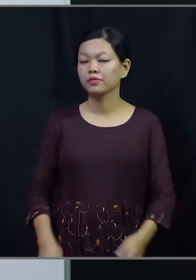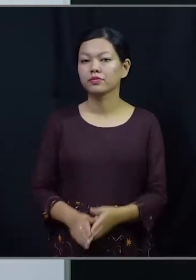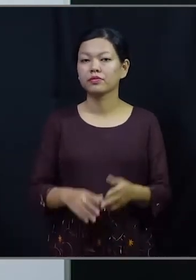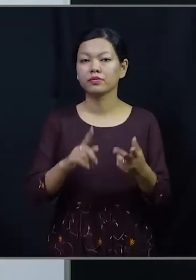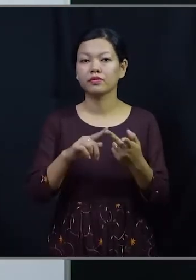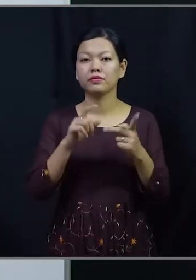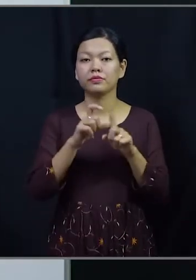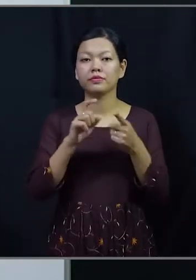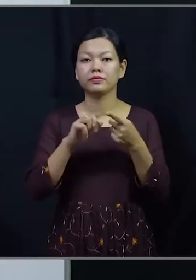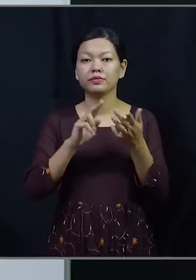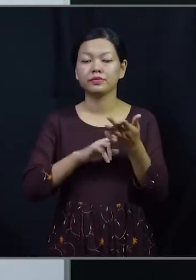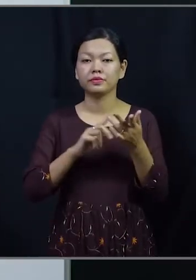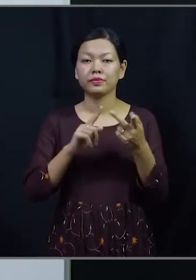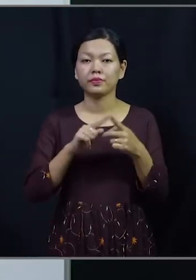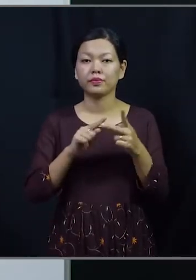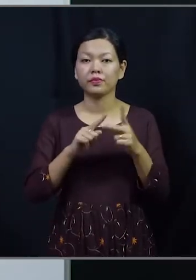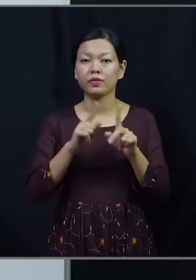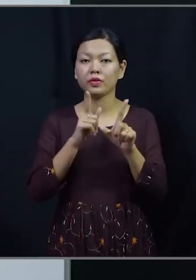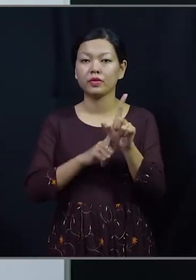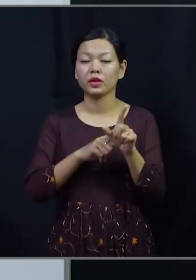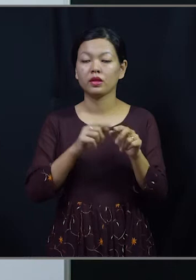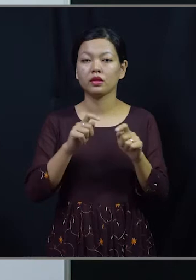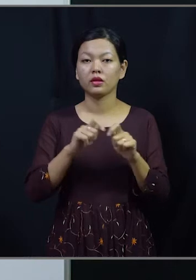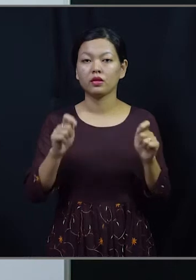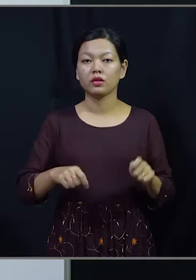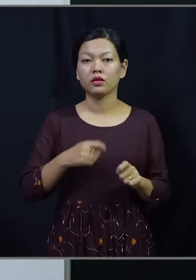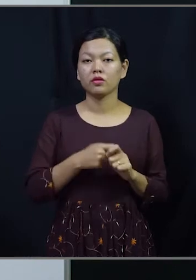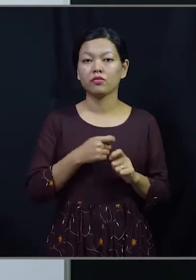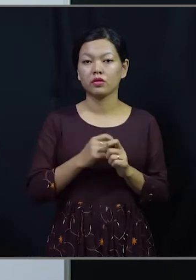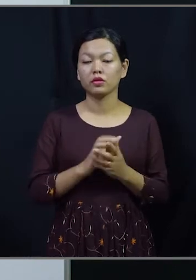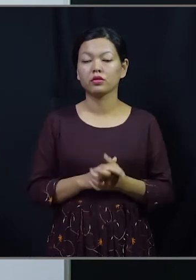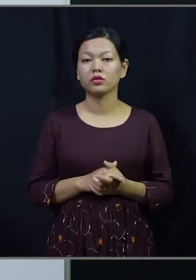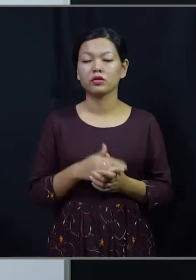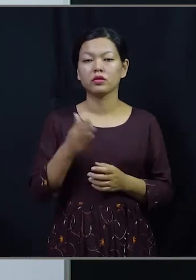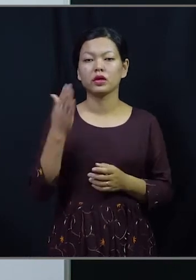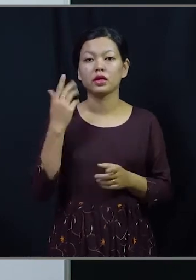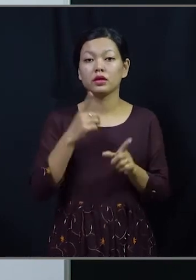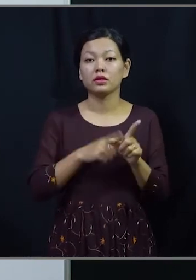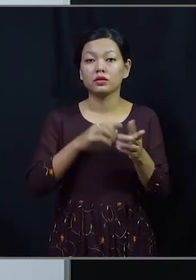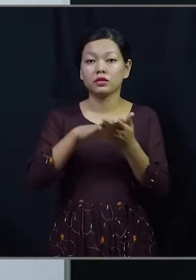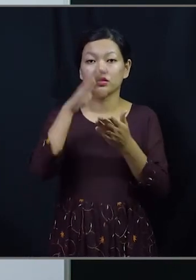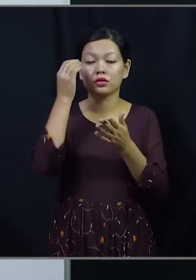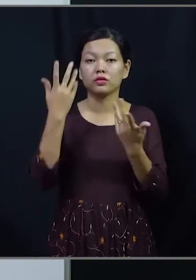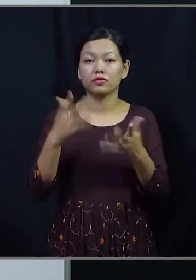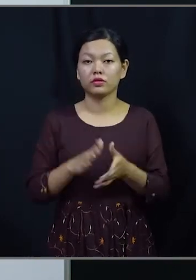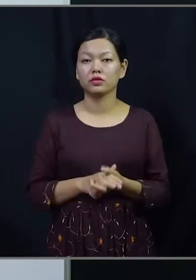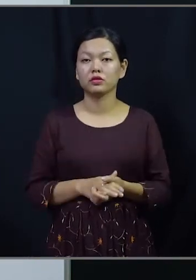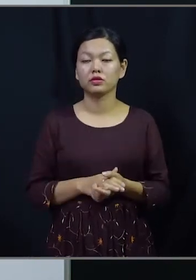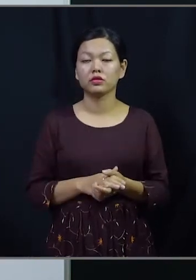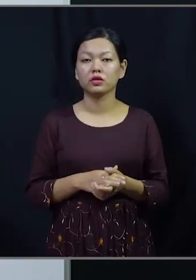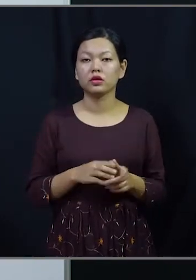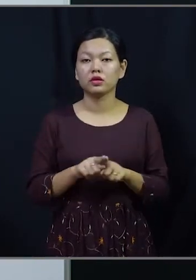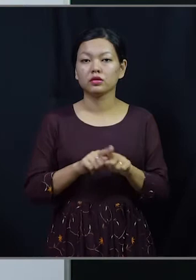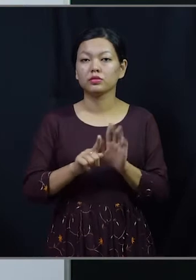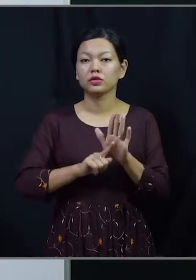Identity function. You studied last year identity function. if I is a